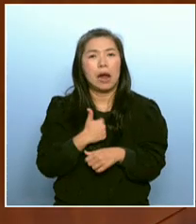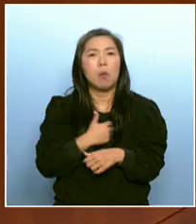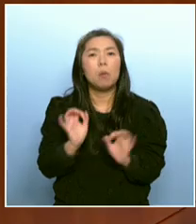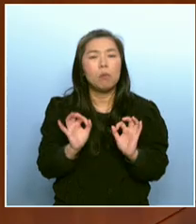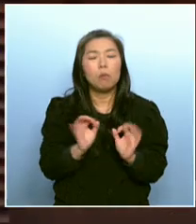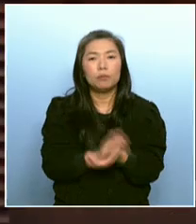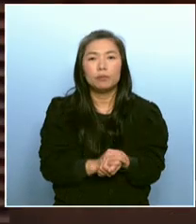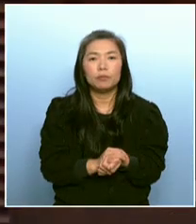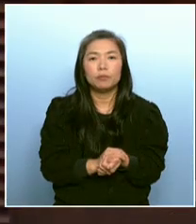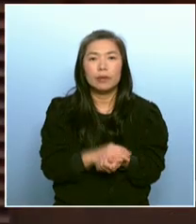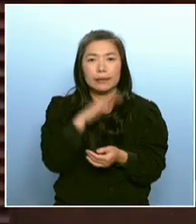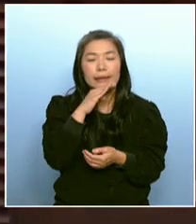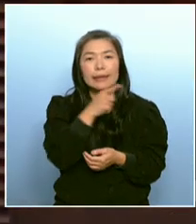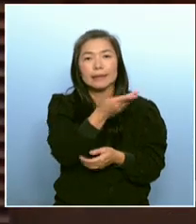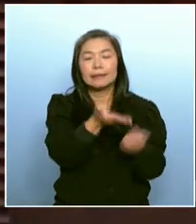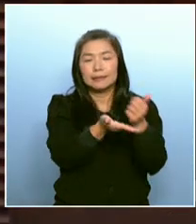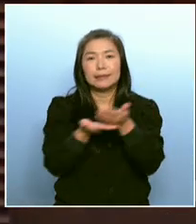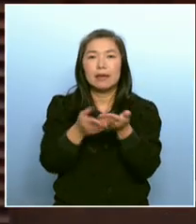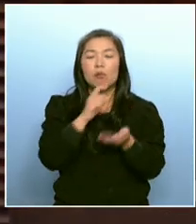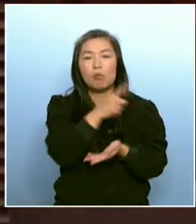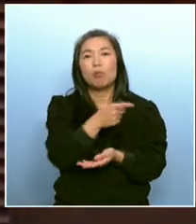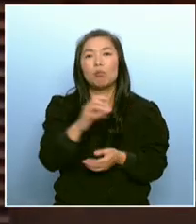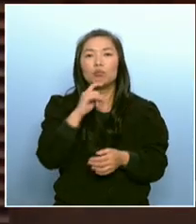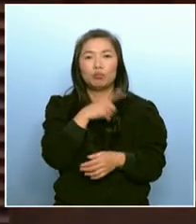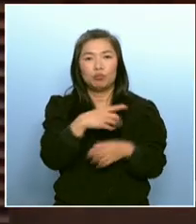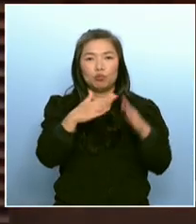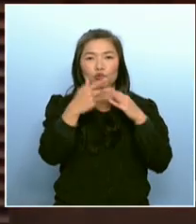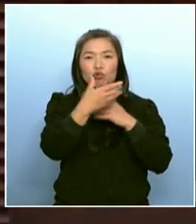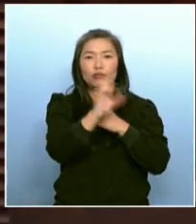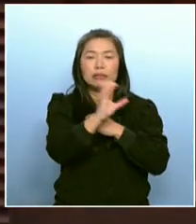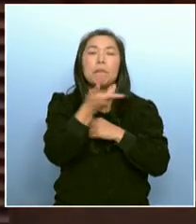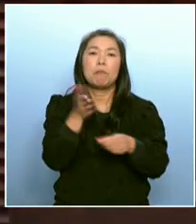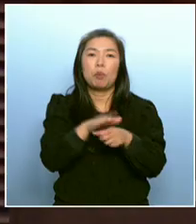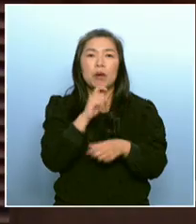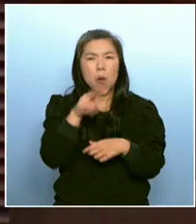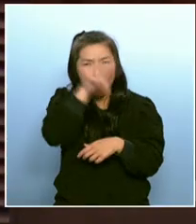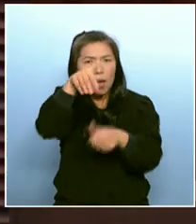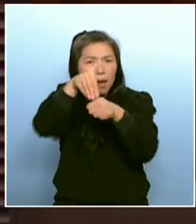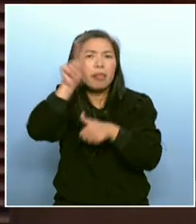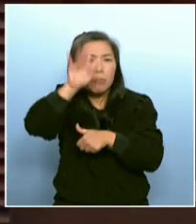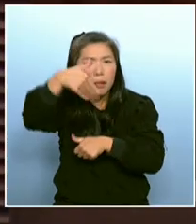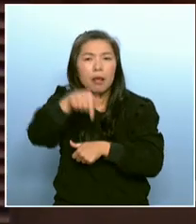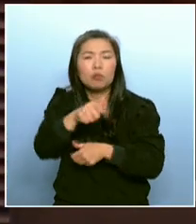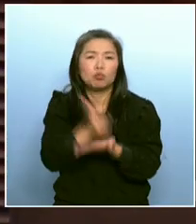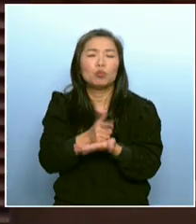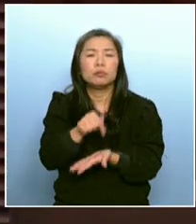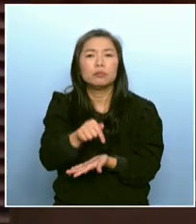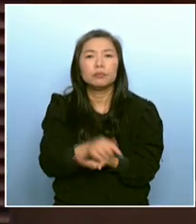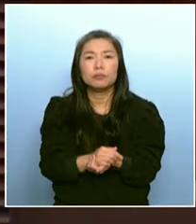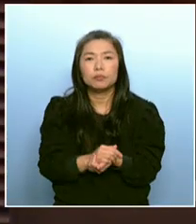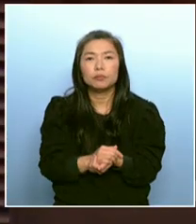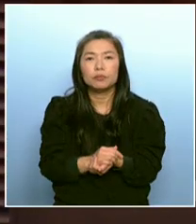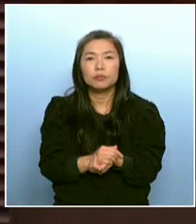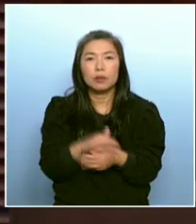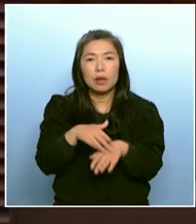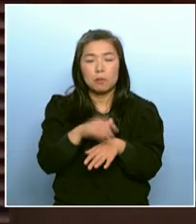Currently, we have enough quotas, I believe. I'll ask Ms. Chen to supplement afterwards. I think more importantly, we have to identify